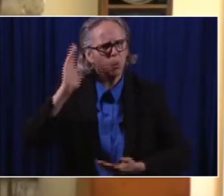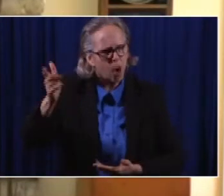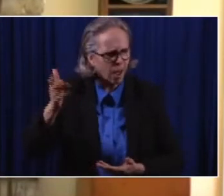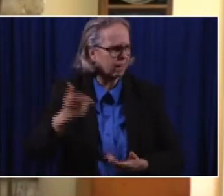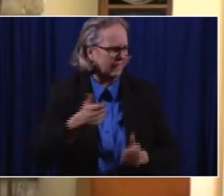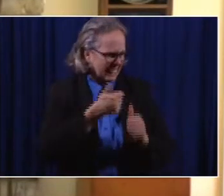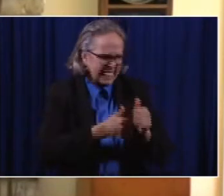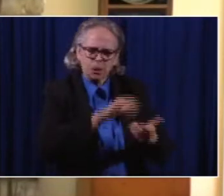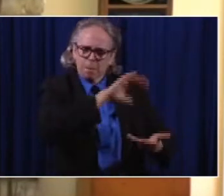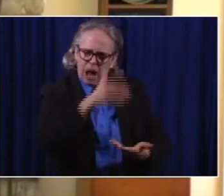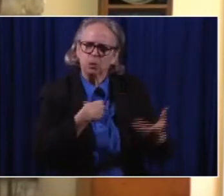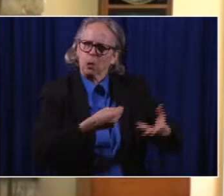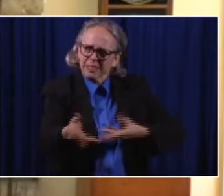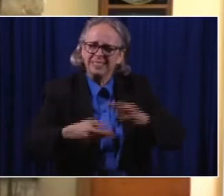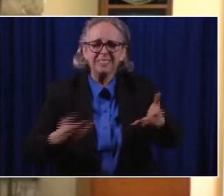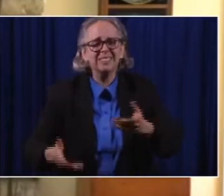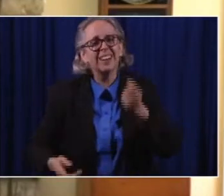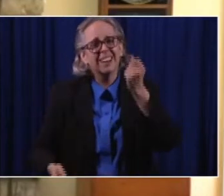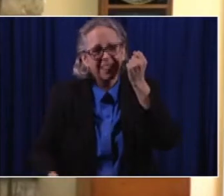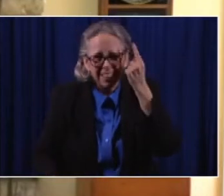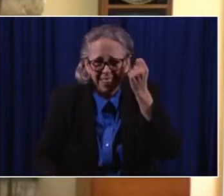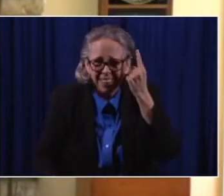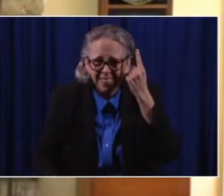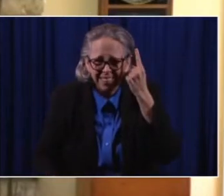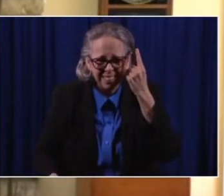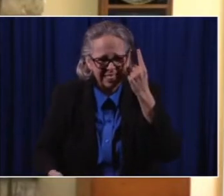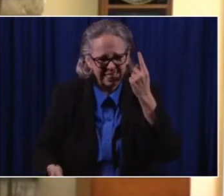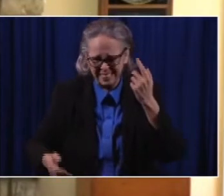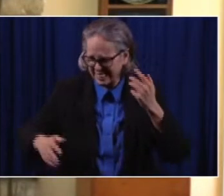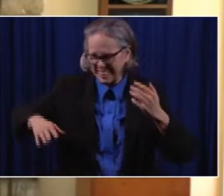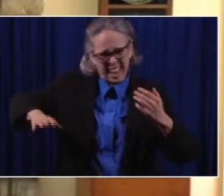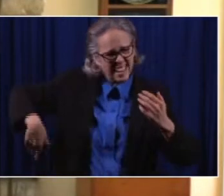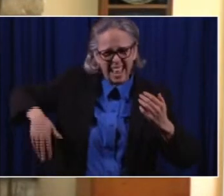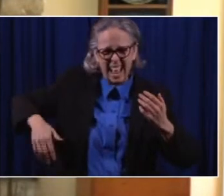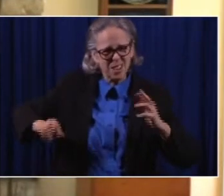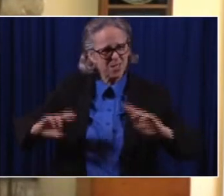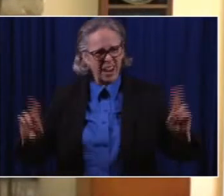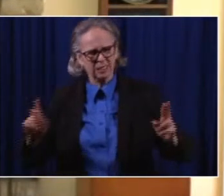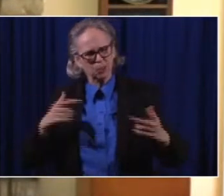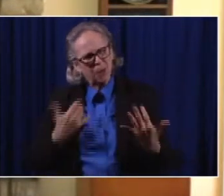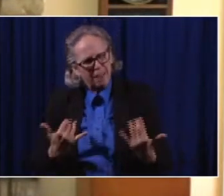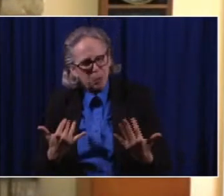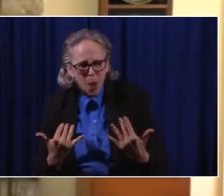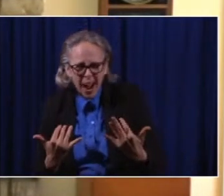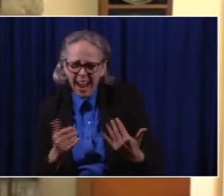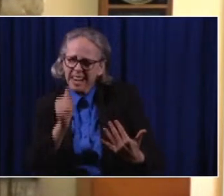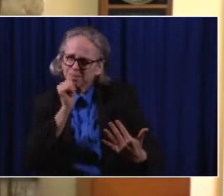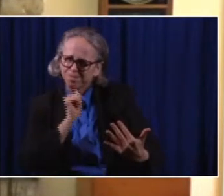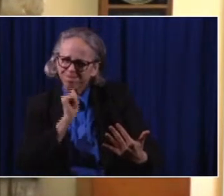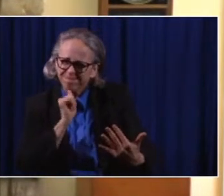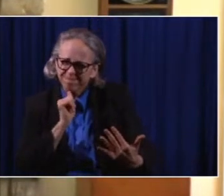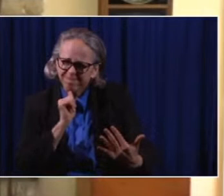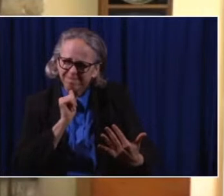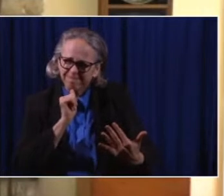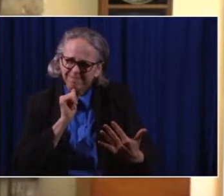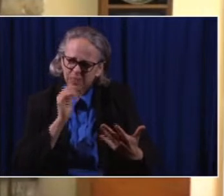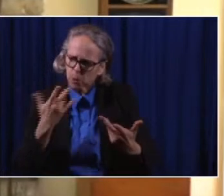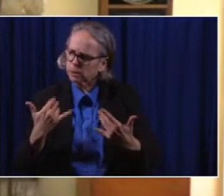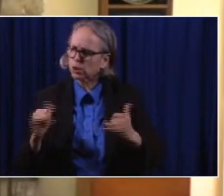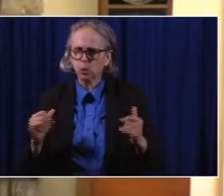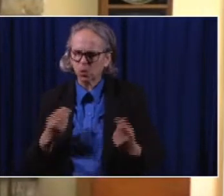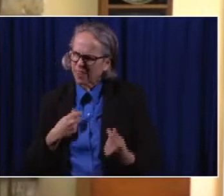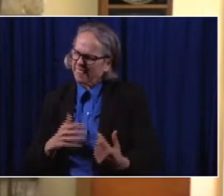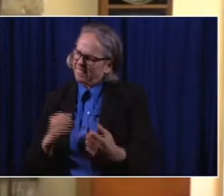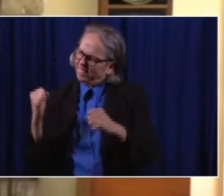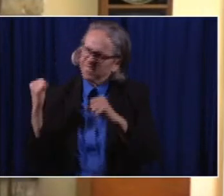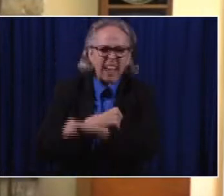But until then, we have to wait, and we have to continue to battle this virus. You'll see